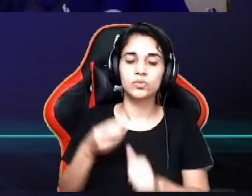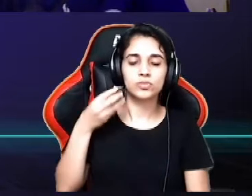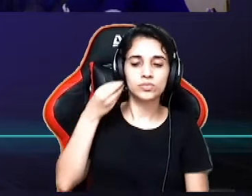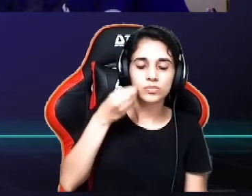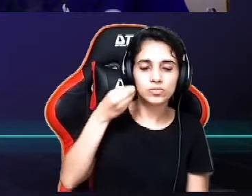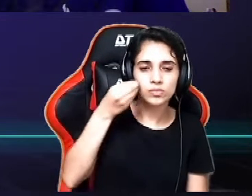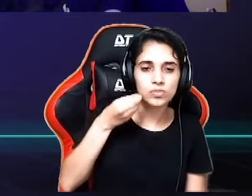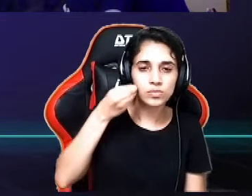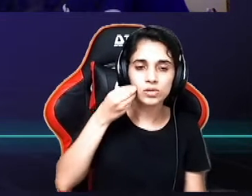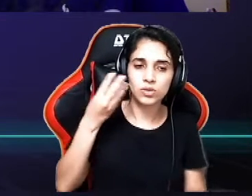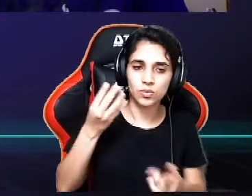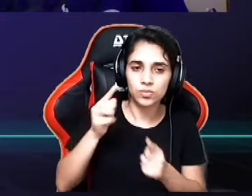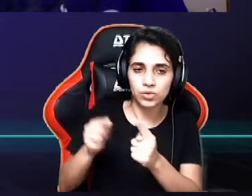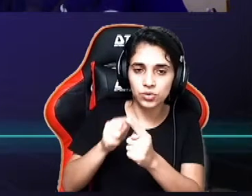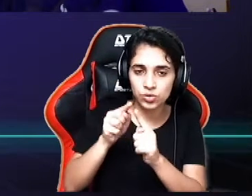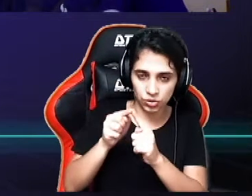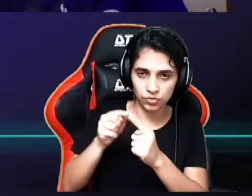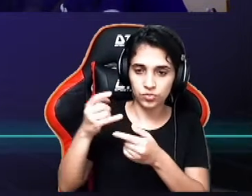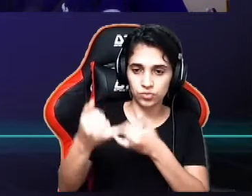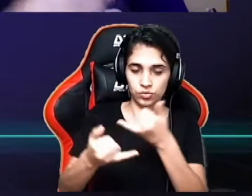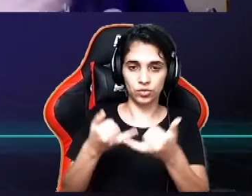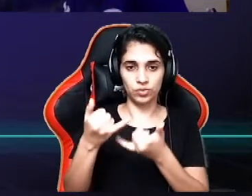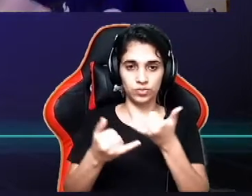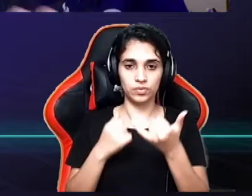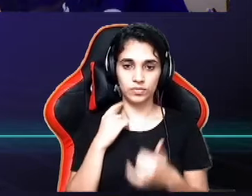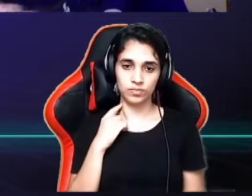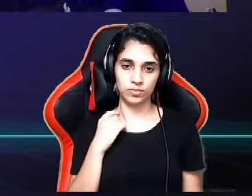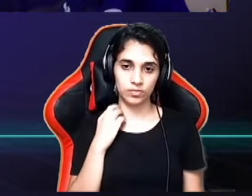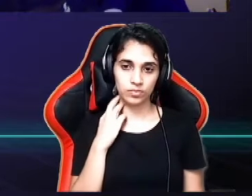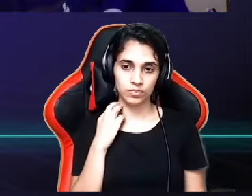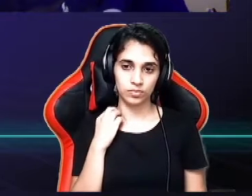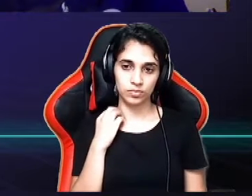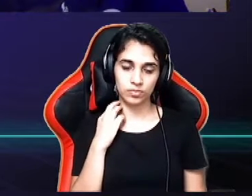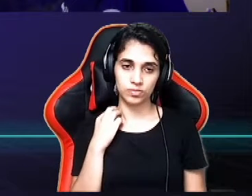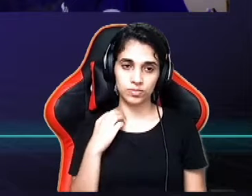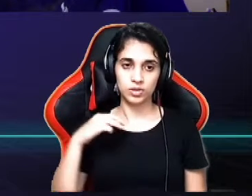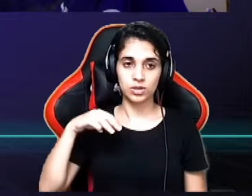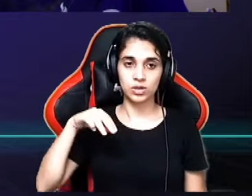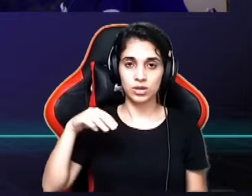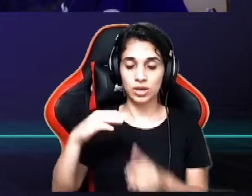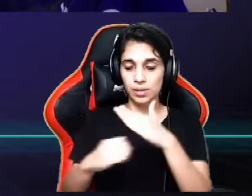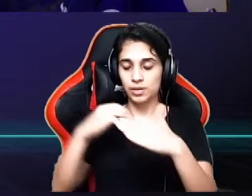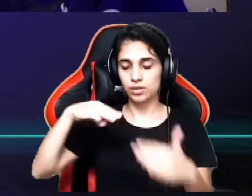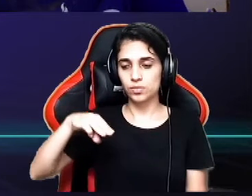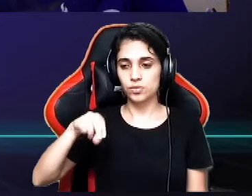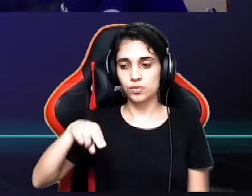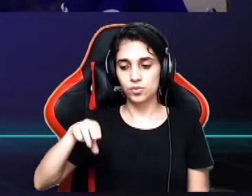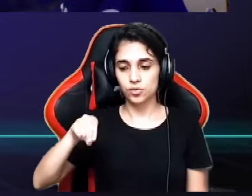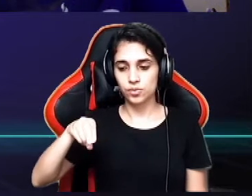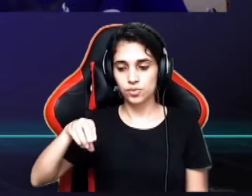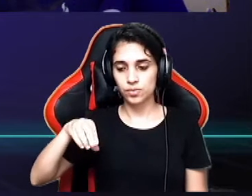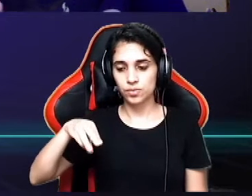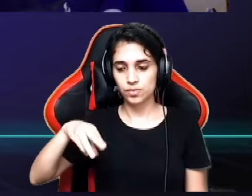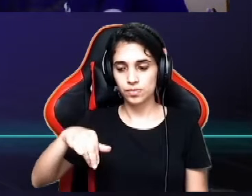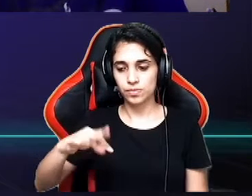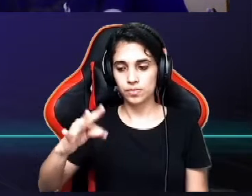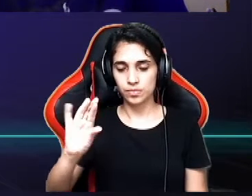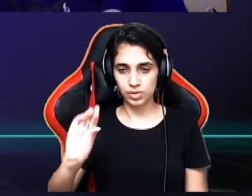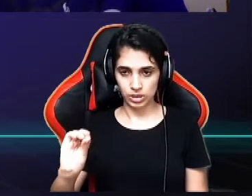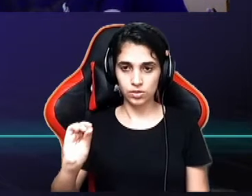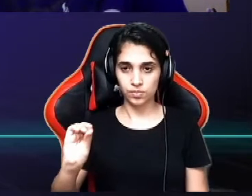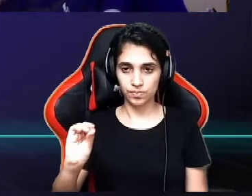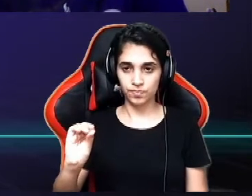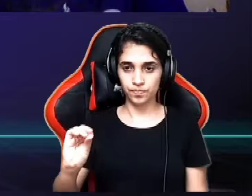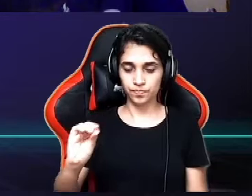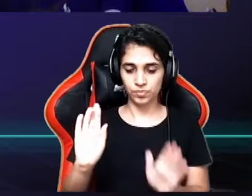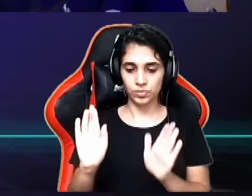the tests we're running, that's the goal for the game. And something Monomyto has been doing extremely well, and we